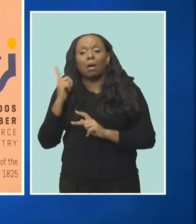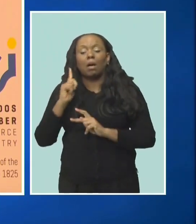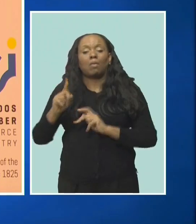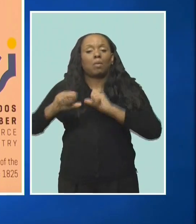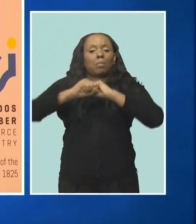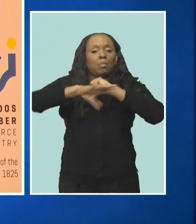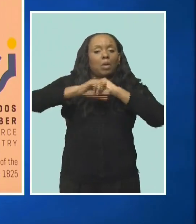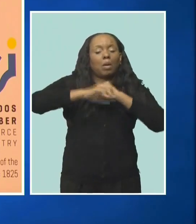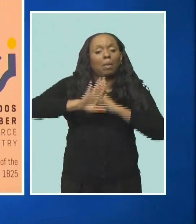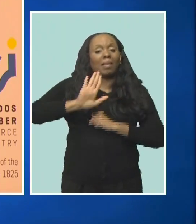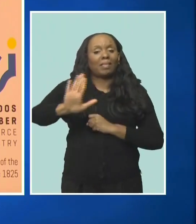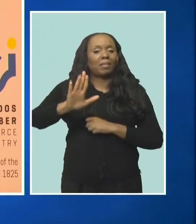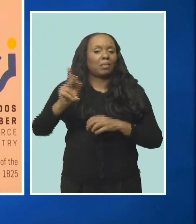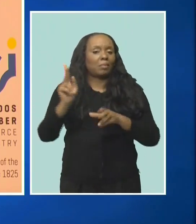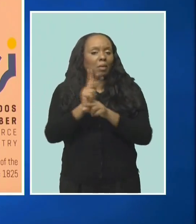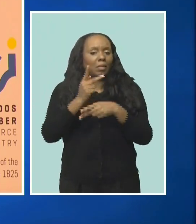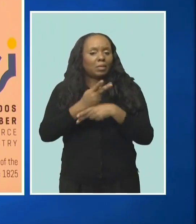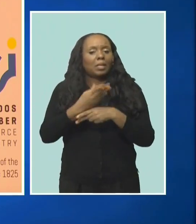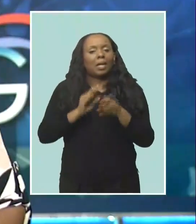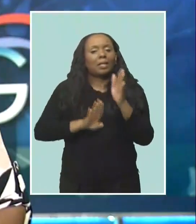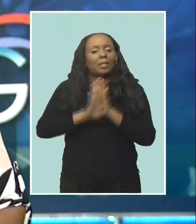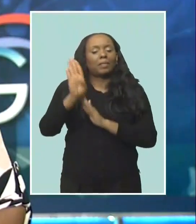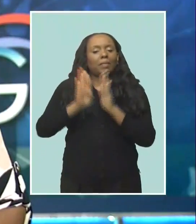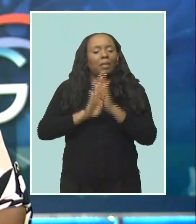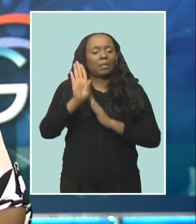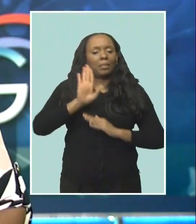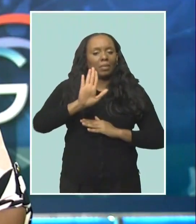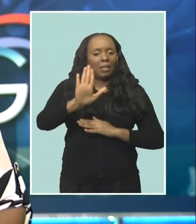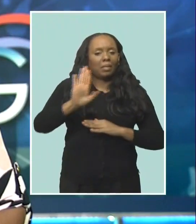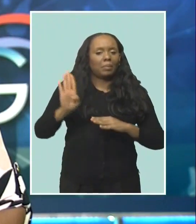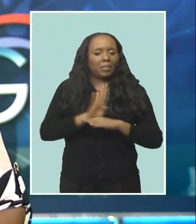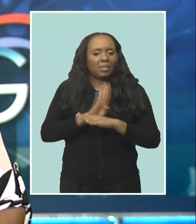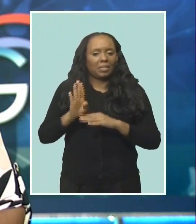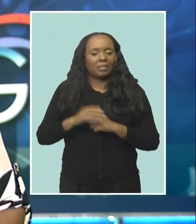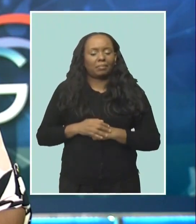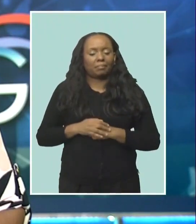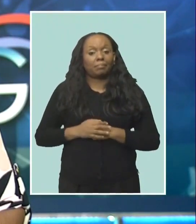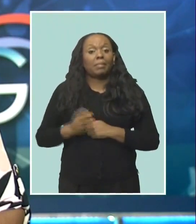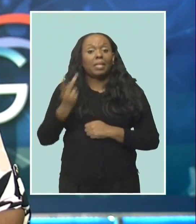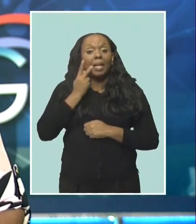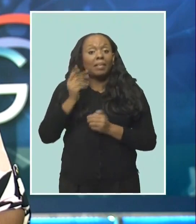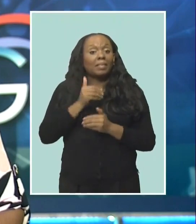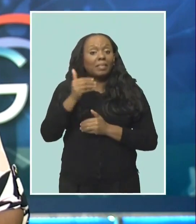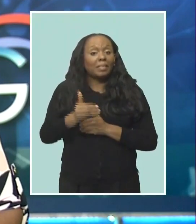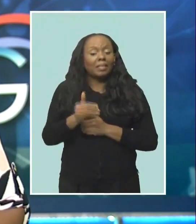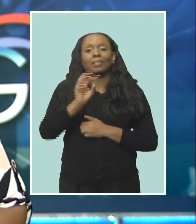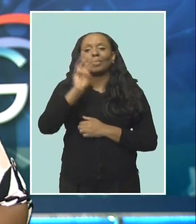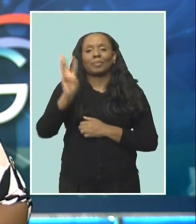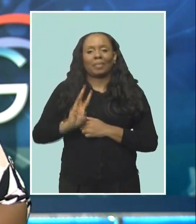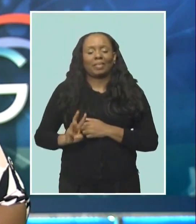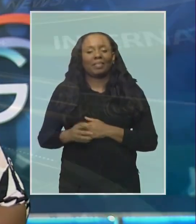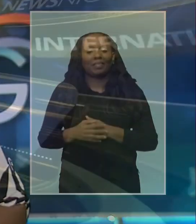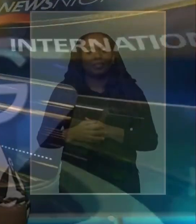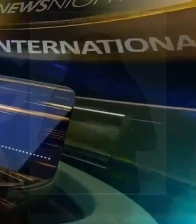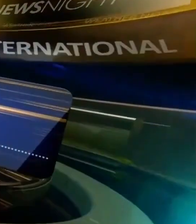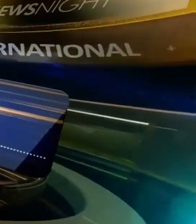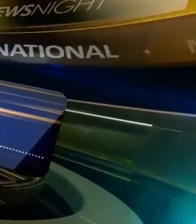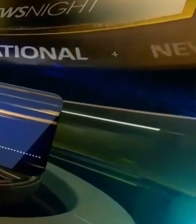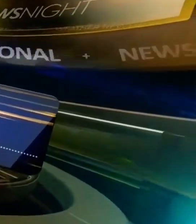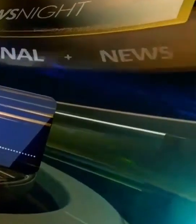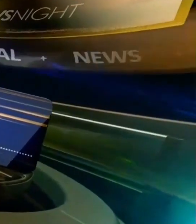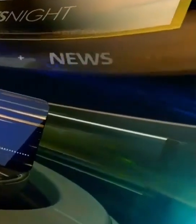and products and grow their businesses. Stay with us. Carrie-Ann O'Neill is next with weather.